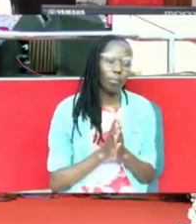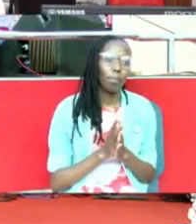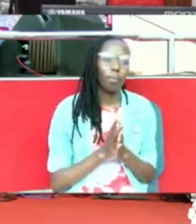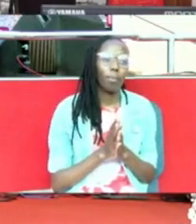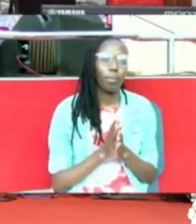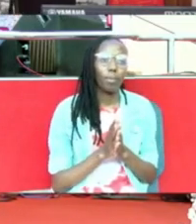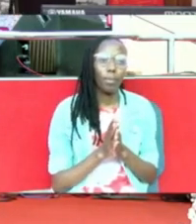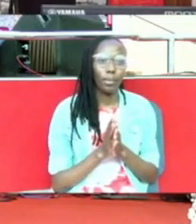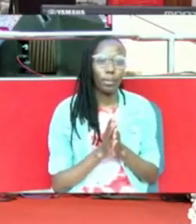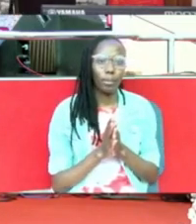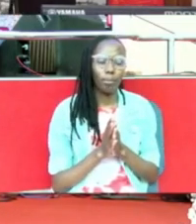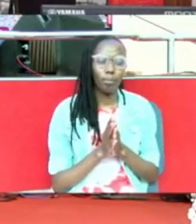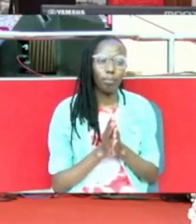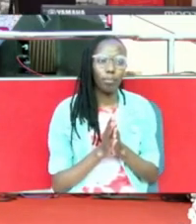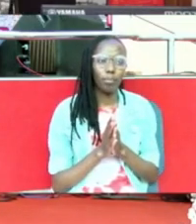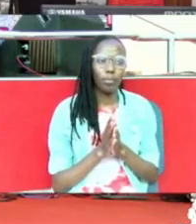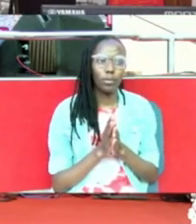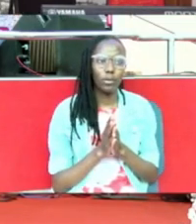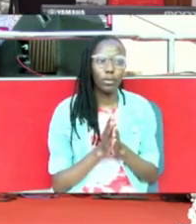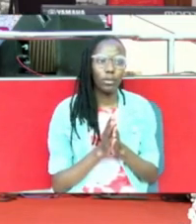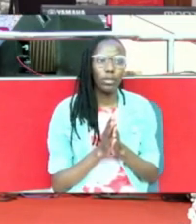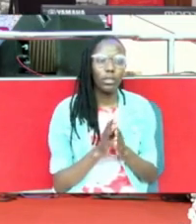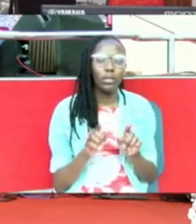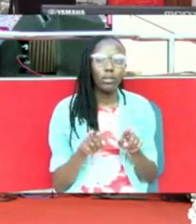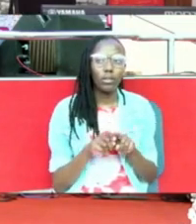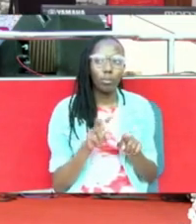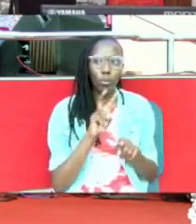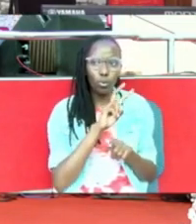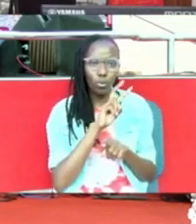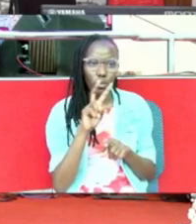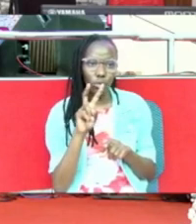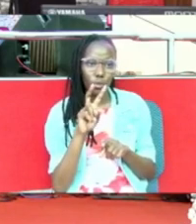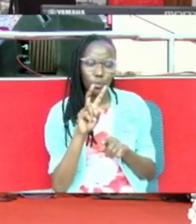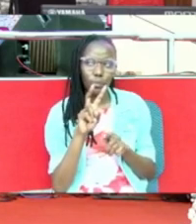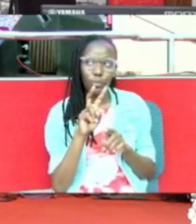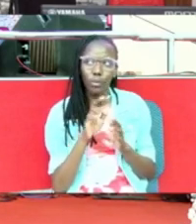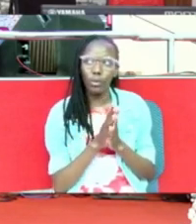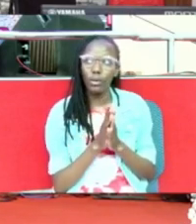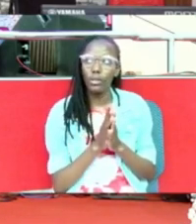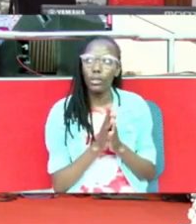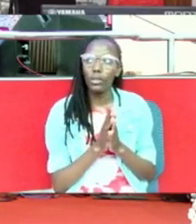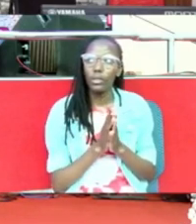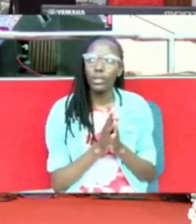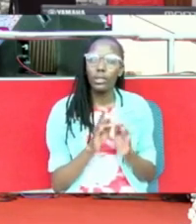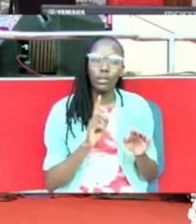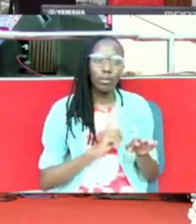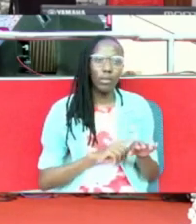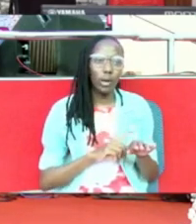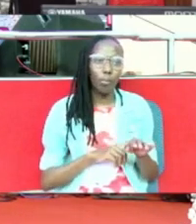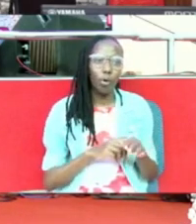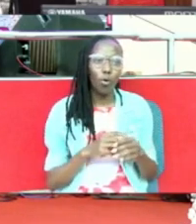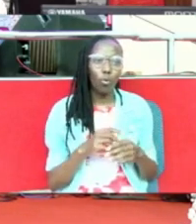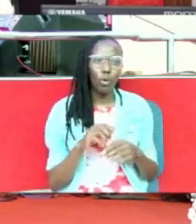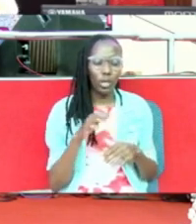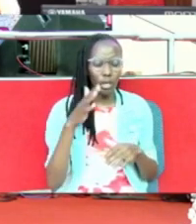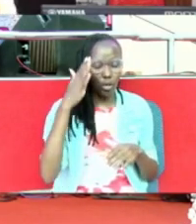And then we also saw we view things differently when we identify the cause in it.